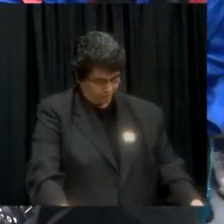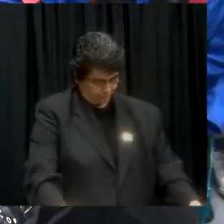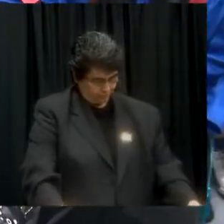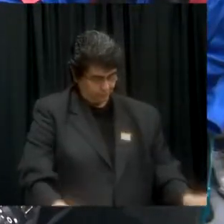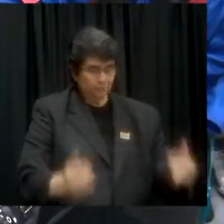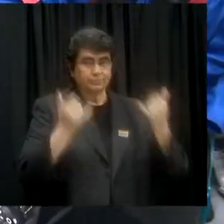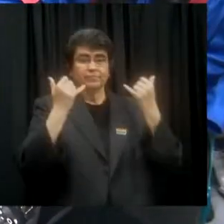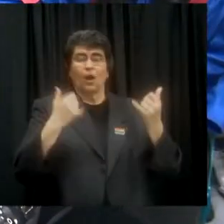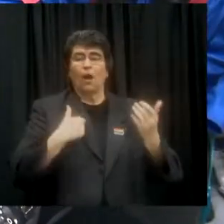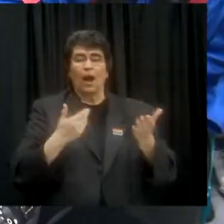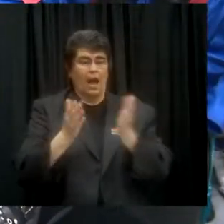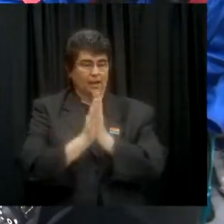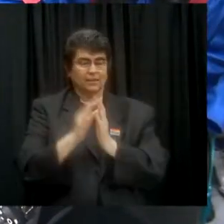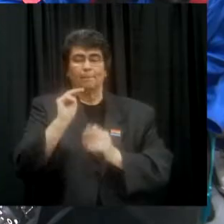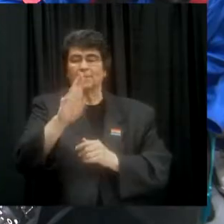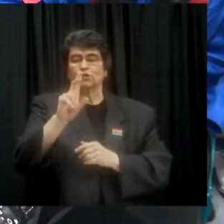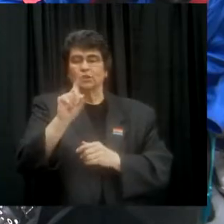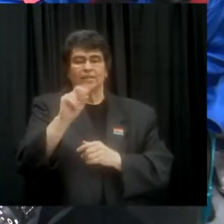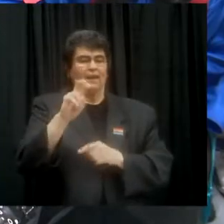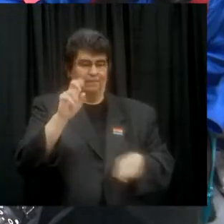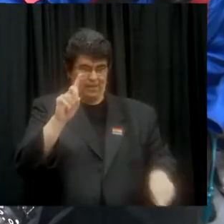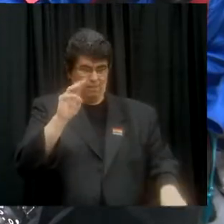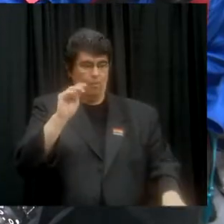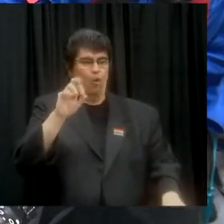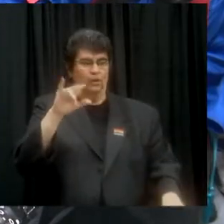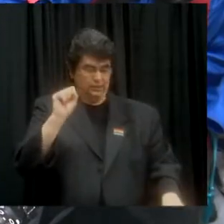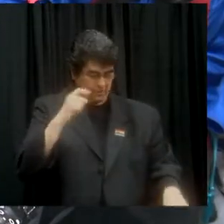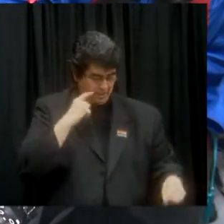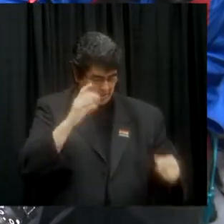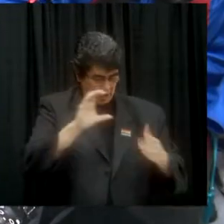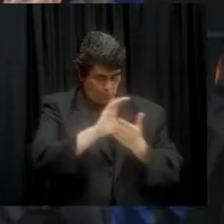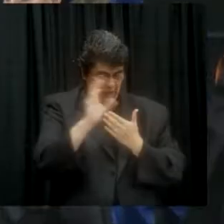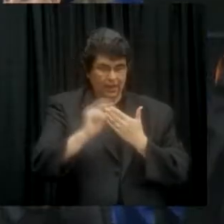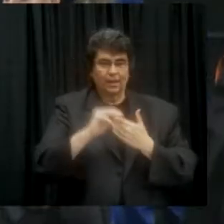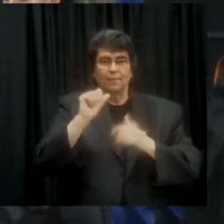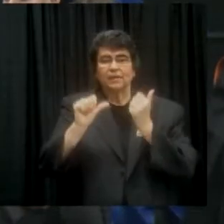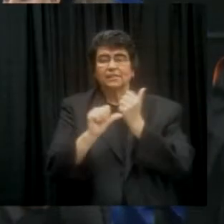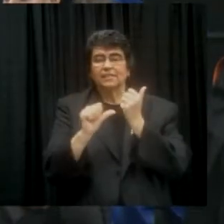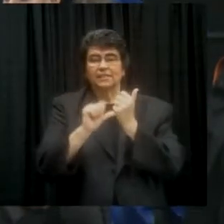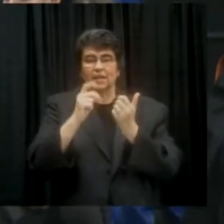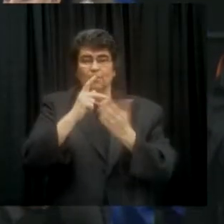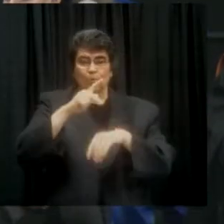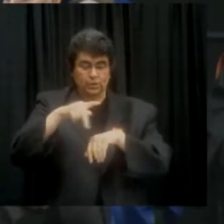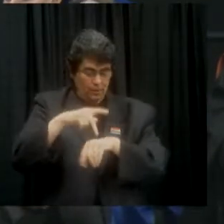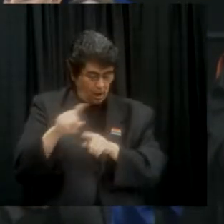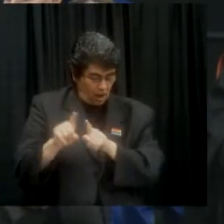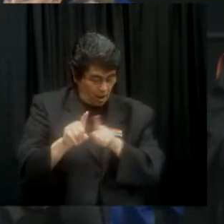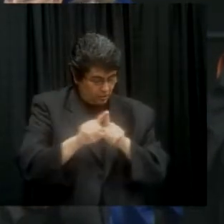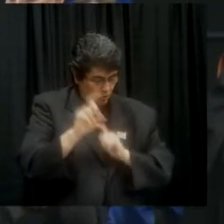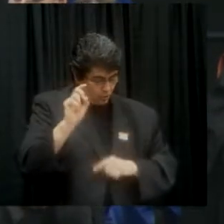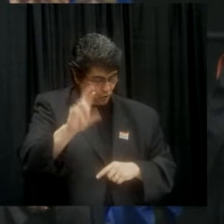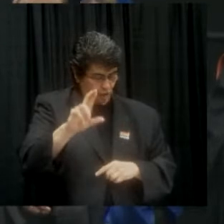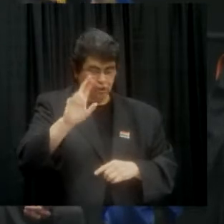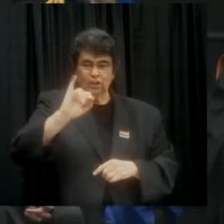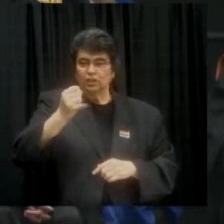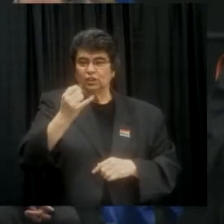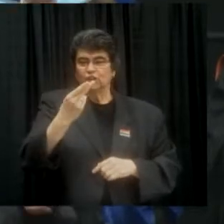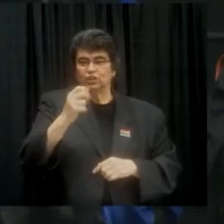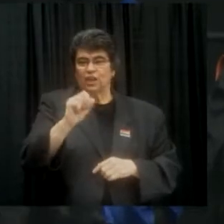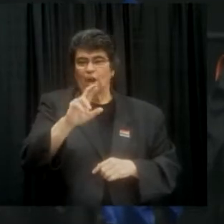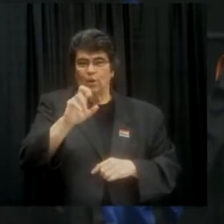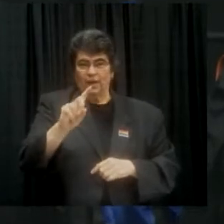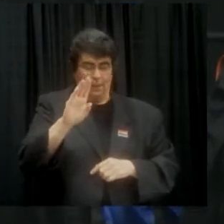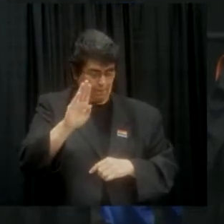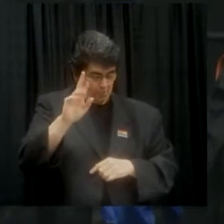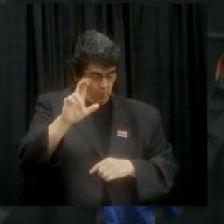At this time, I'd like to call up Mr. Dave Morris, our curriculum assistant principal, as well as Dr. Jerry Bryant, the superintendent of the